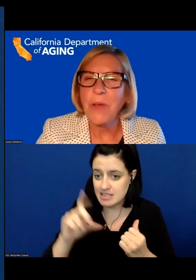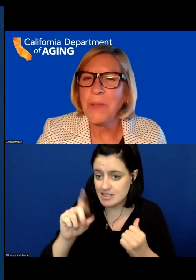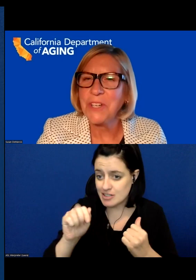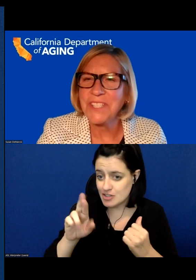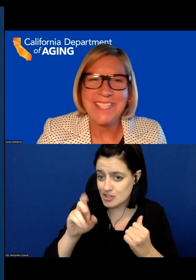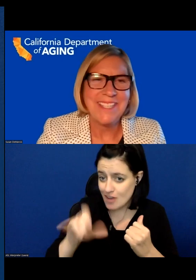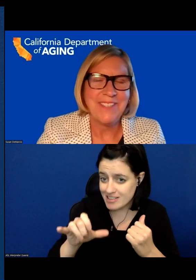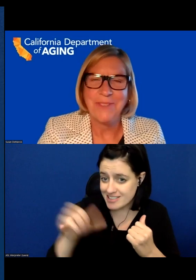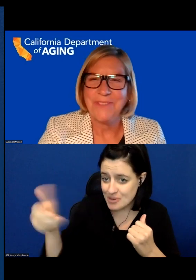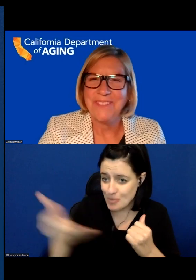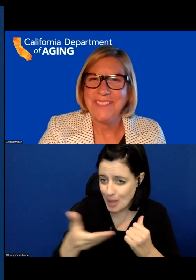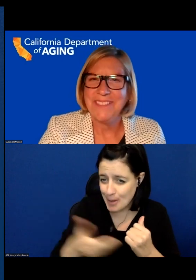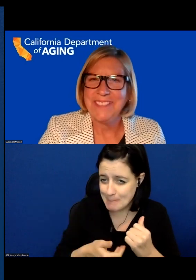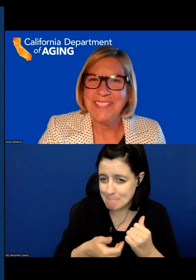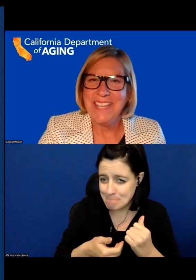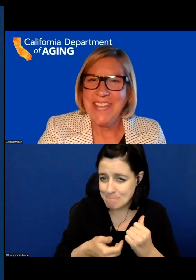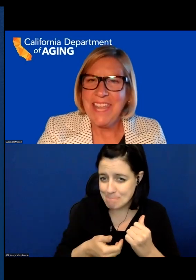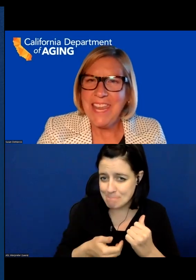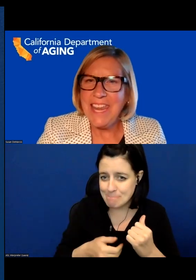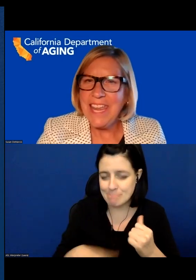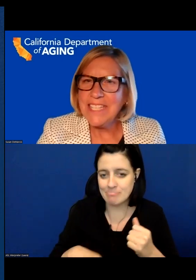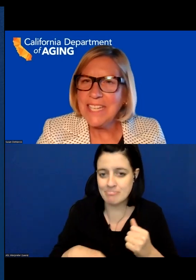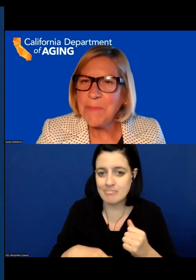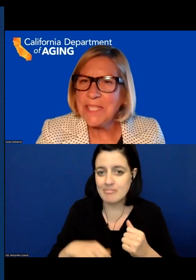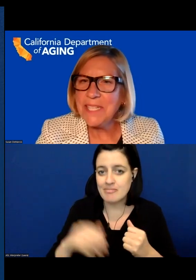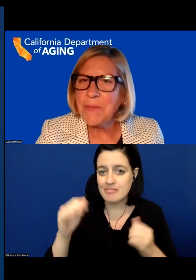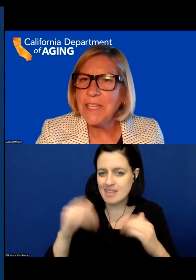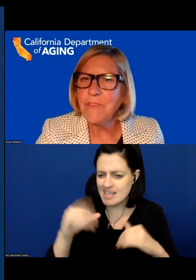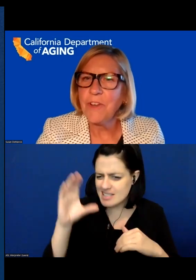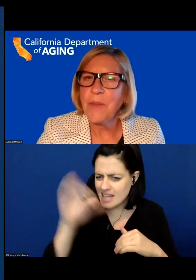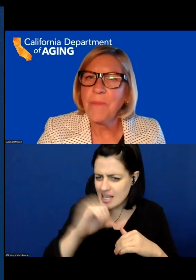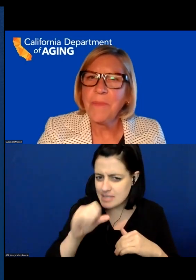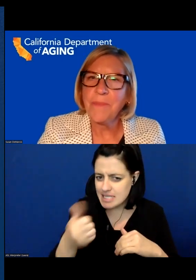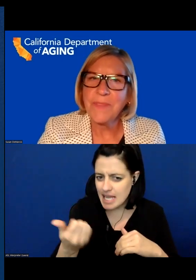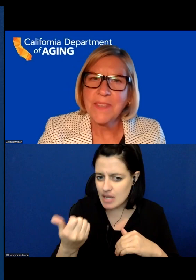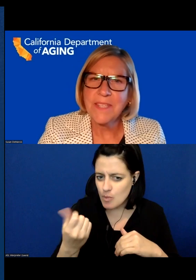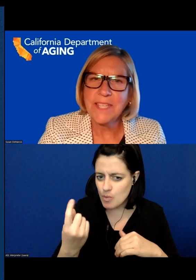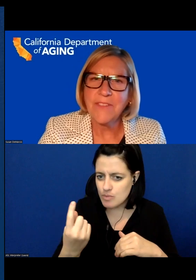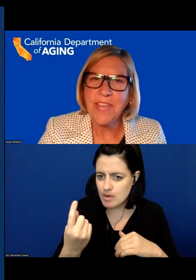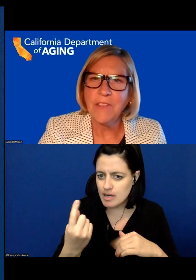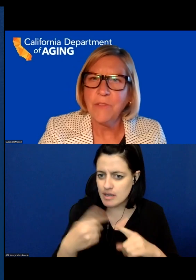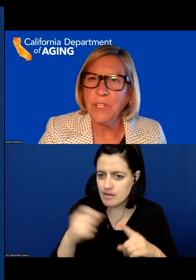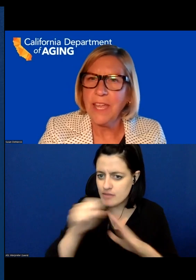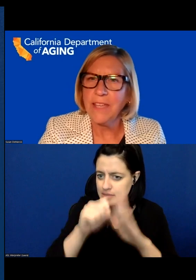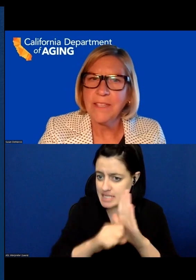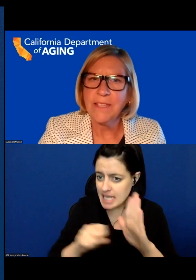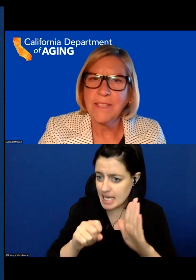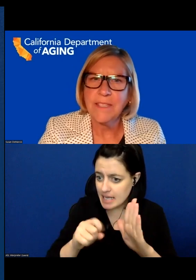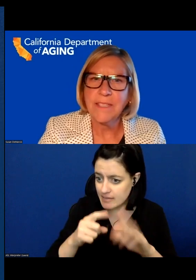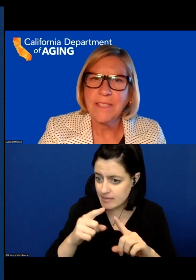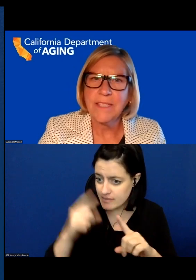Darcy, welcome, Darcy. No. And did I miss anybody from the state of